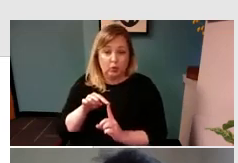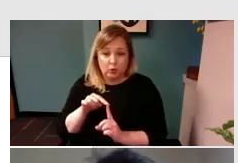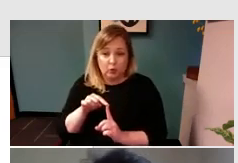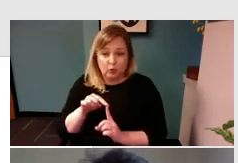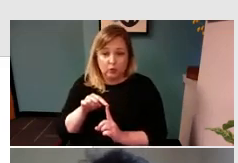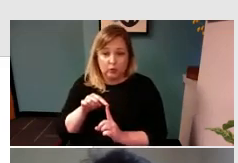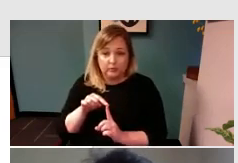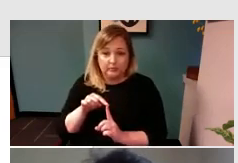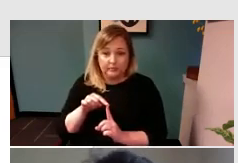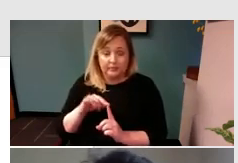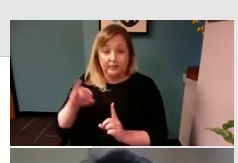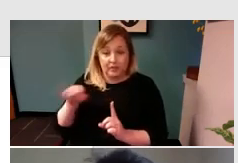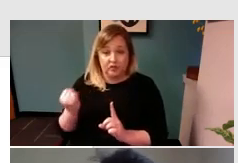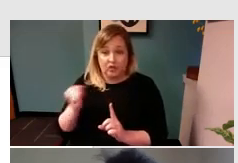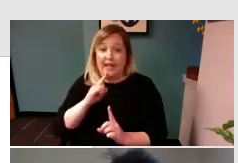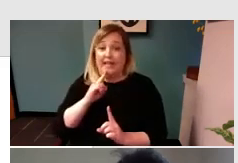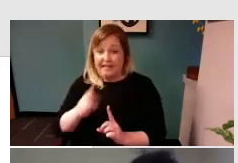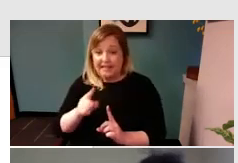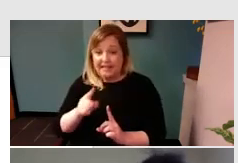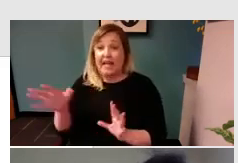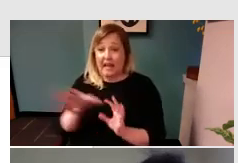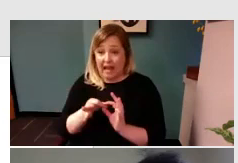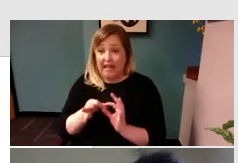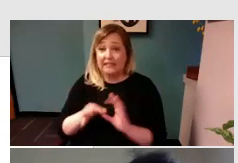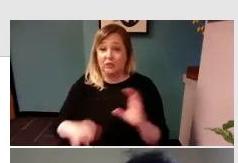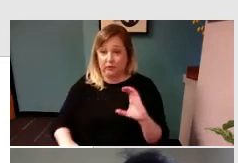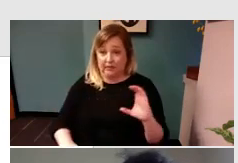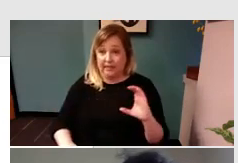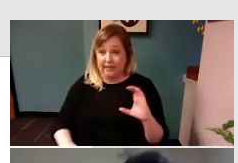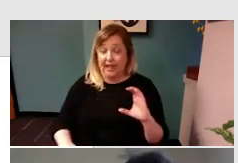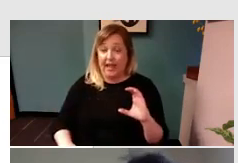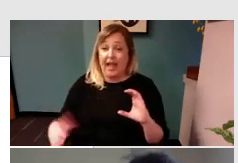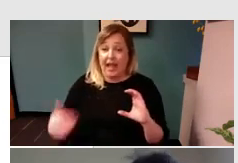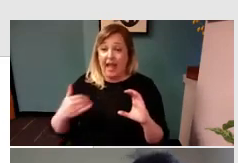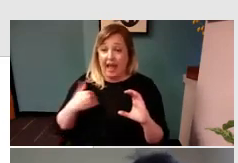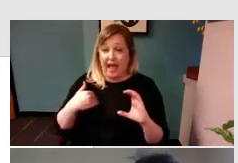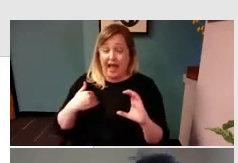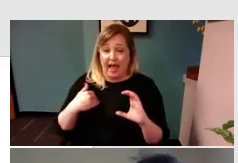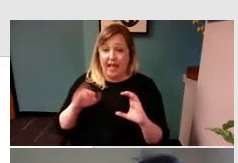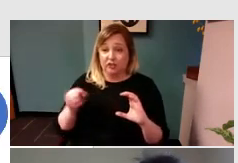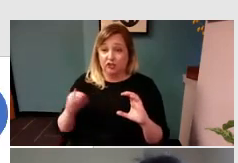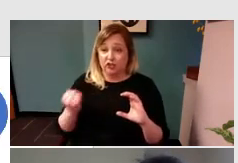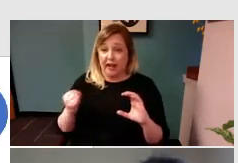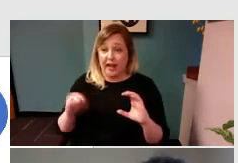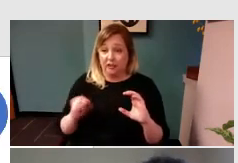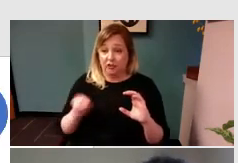So we know that J is connected to C, and there is an incoming edge to J from F, right?